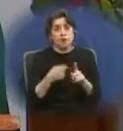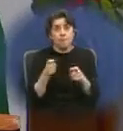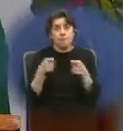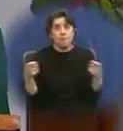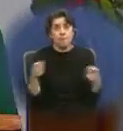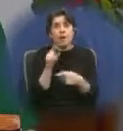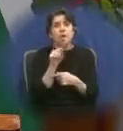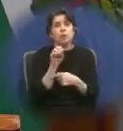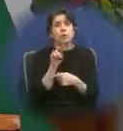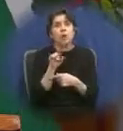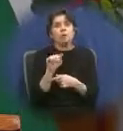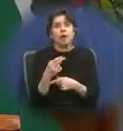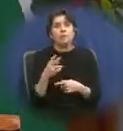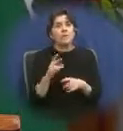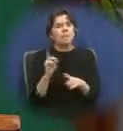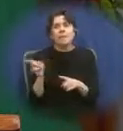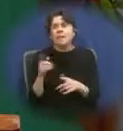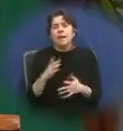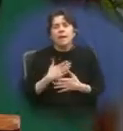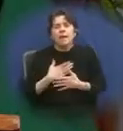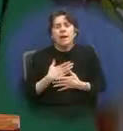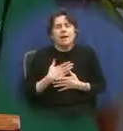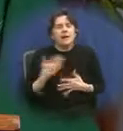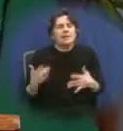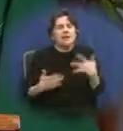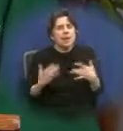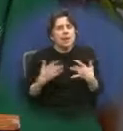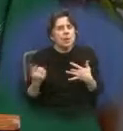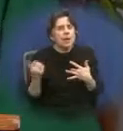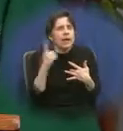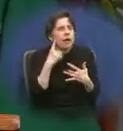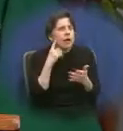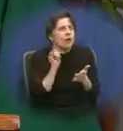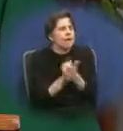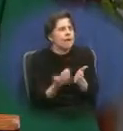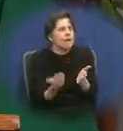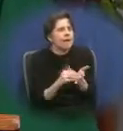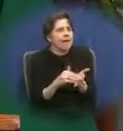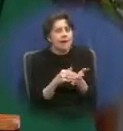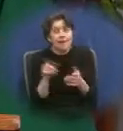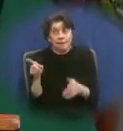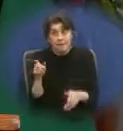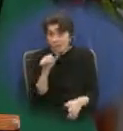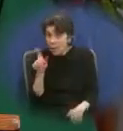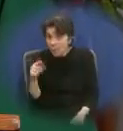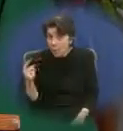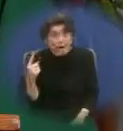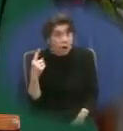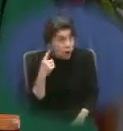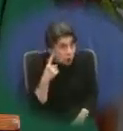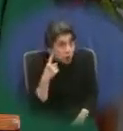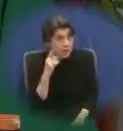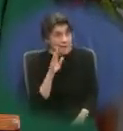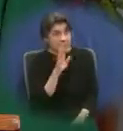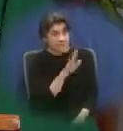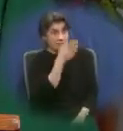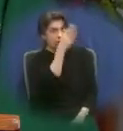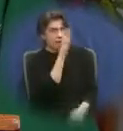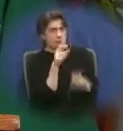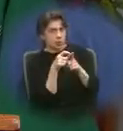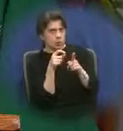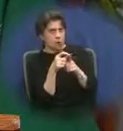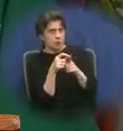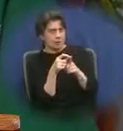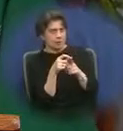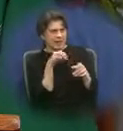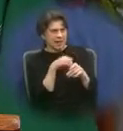But it is in that goodness that they grew in understanding, because not only did they hear God's word and